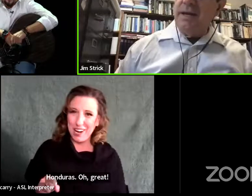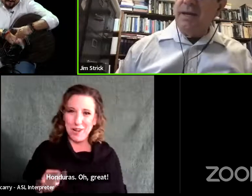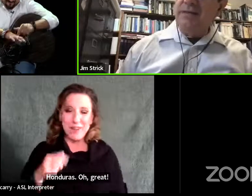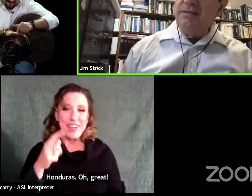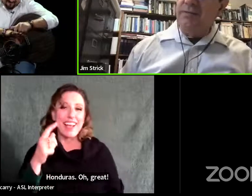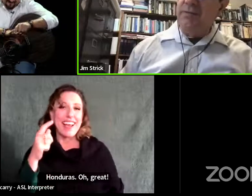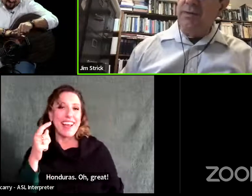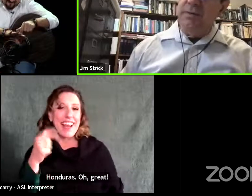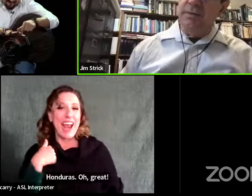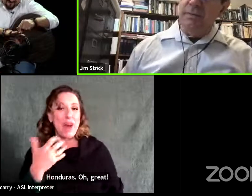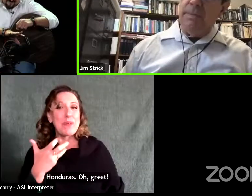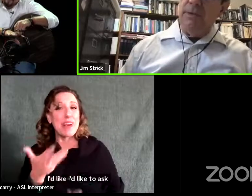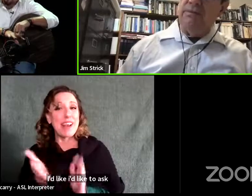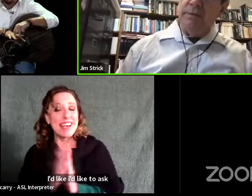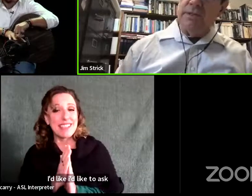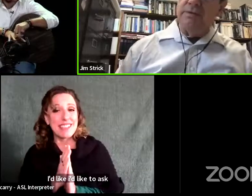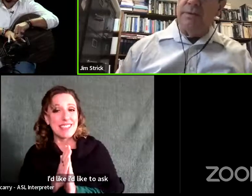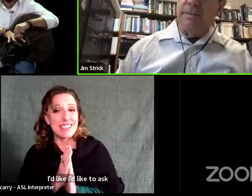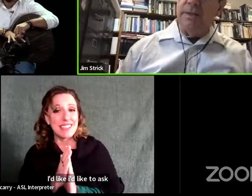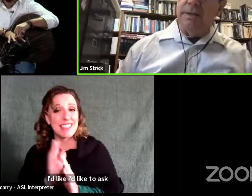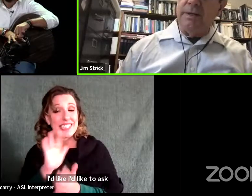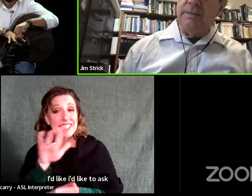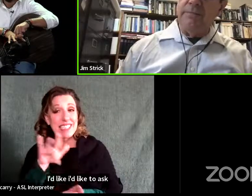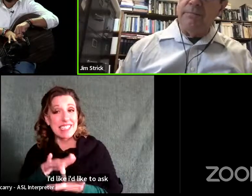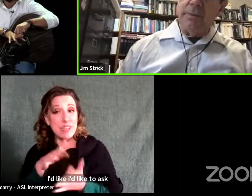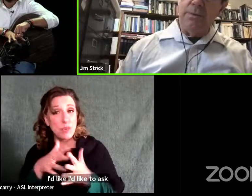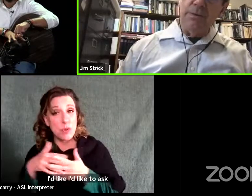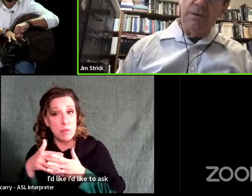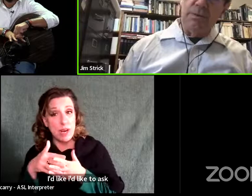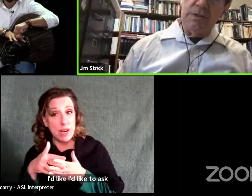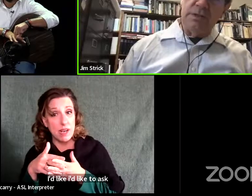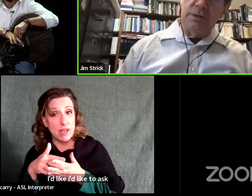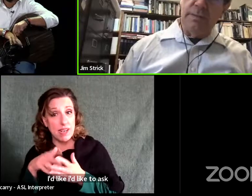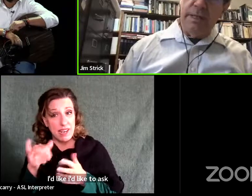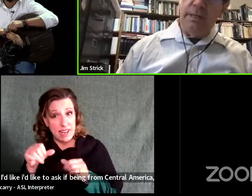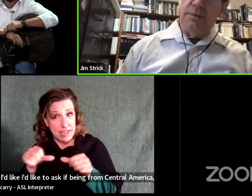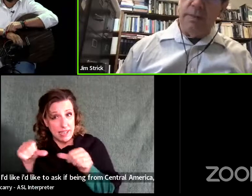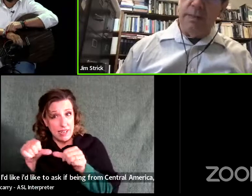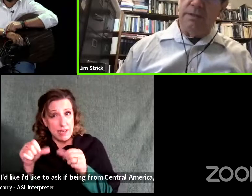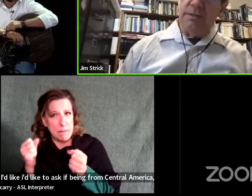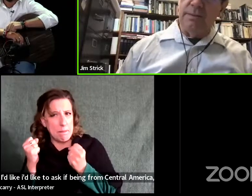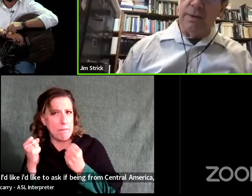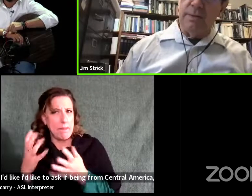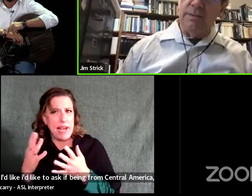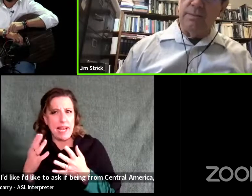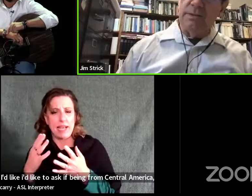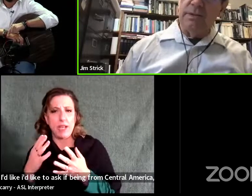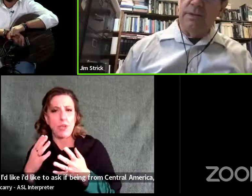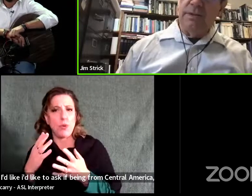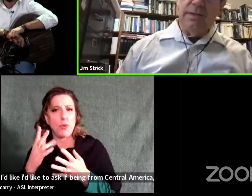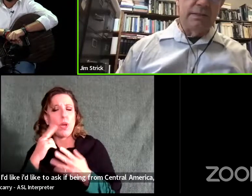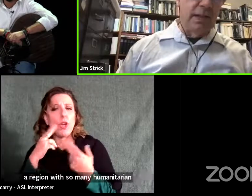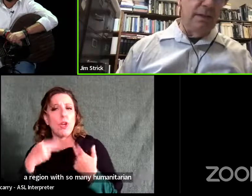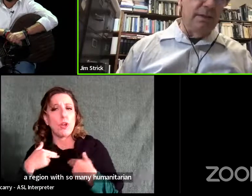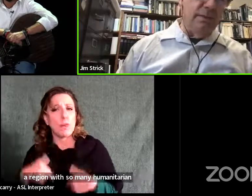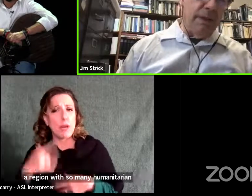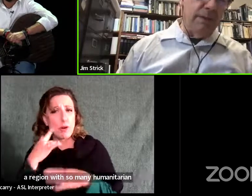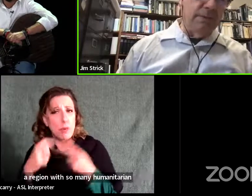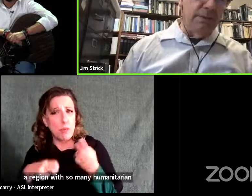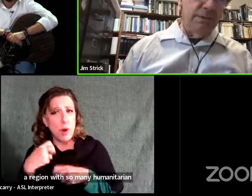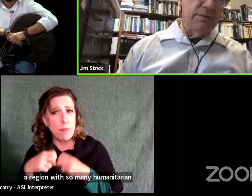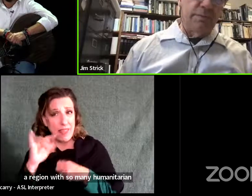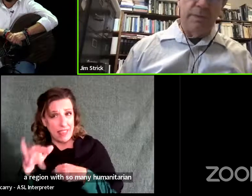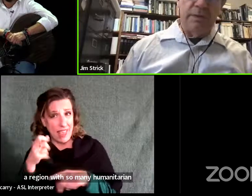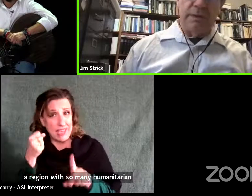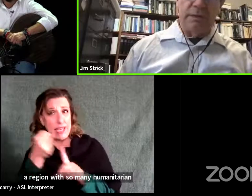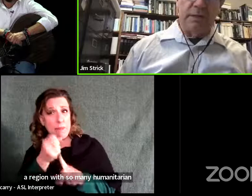I'd like to ask if, being from Central America, a region with so many humanitarian problems, has had an impact